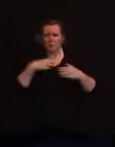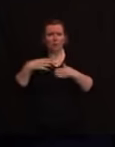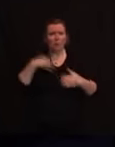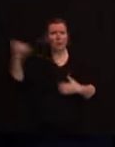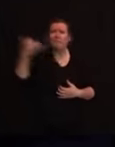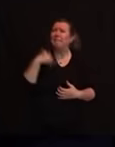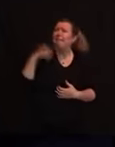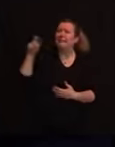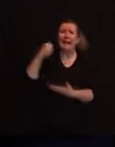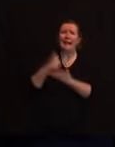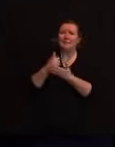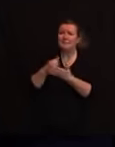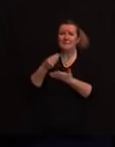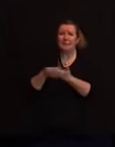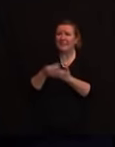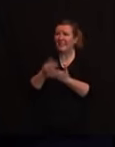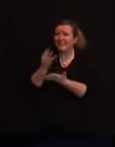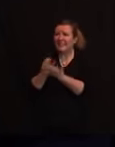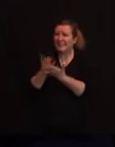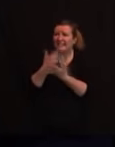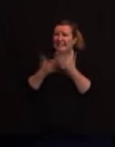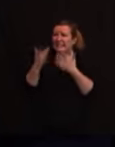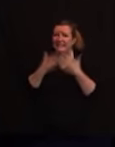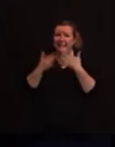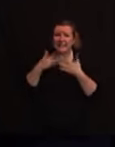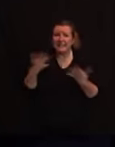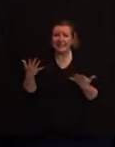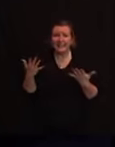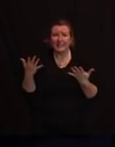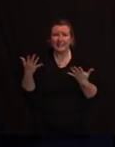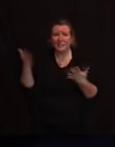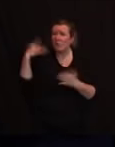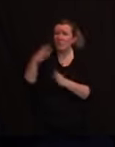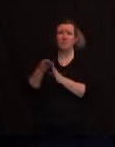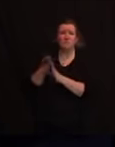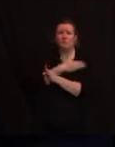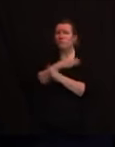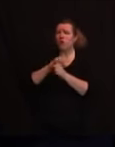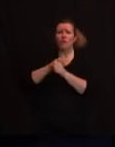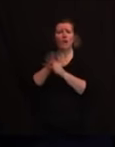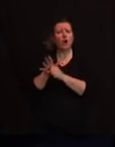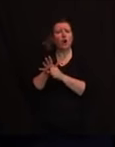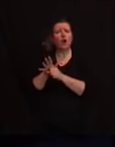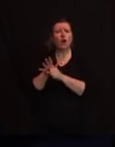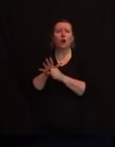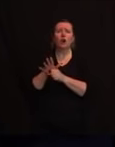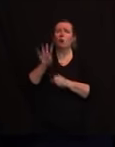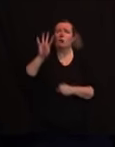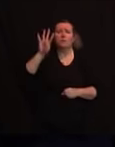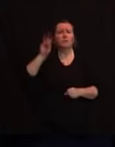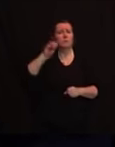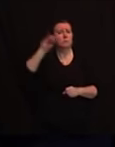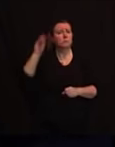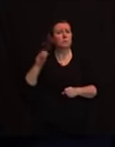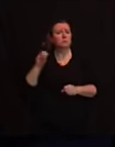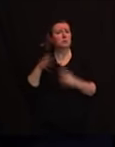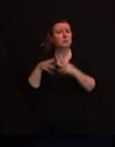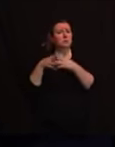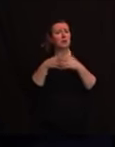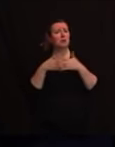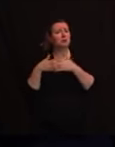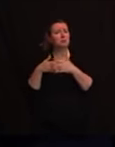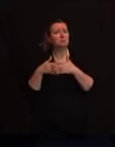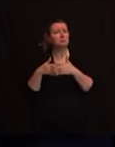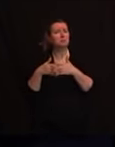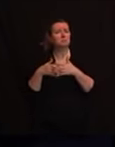financially? Even before this crisis, we lived in a time when 40% of Americans couldn't handle a $400